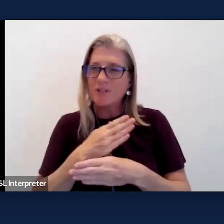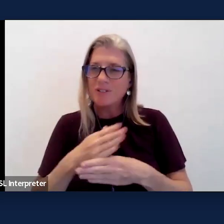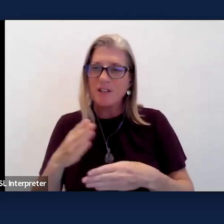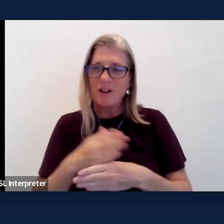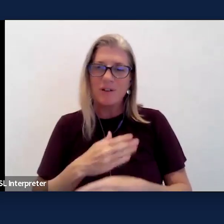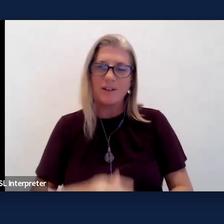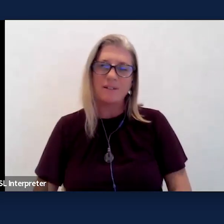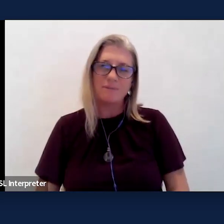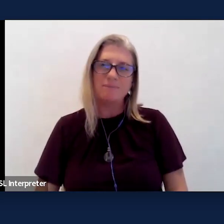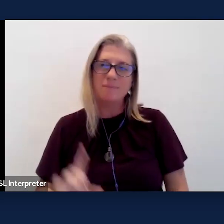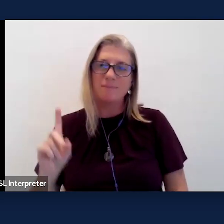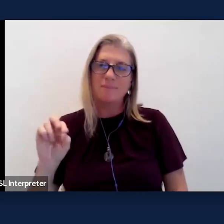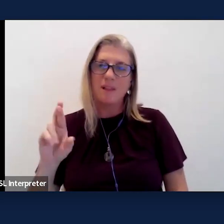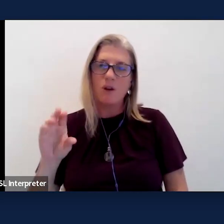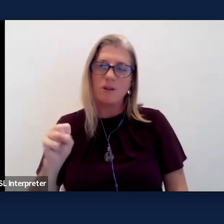Darius.